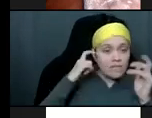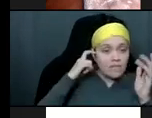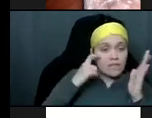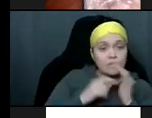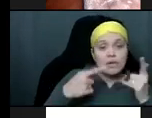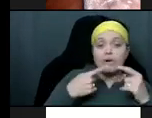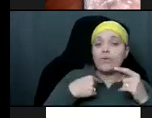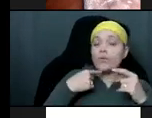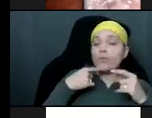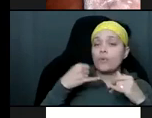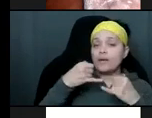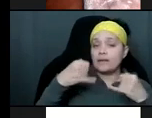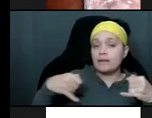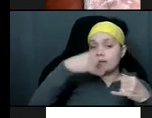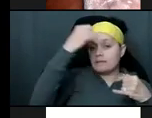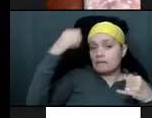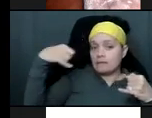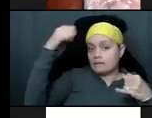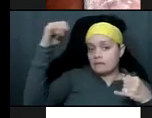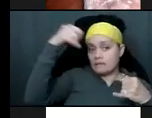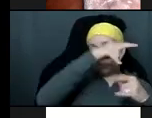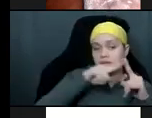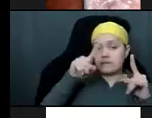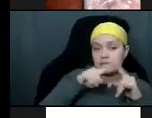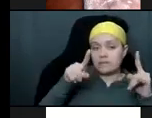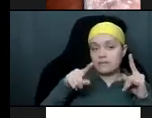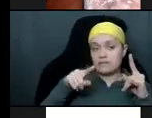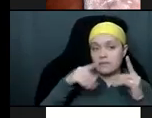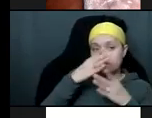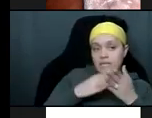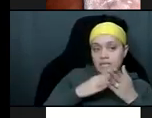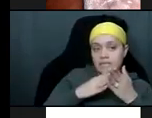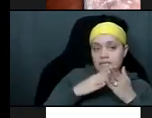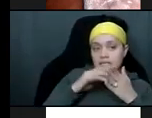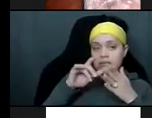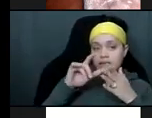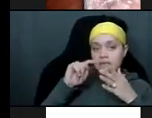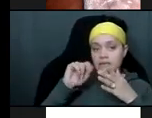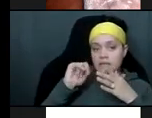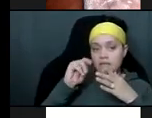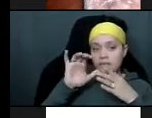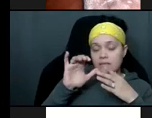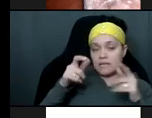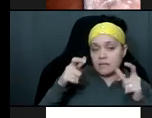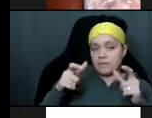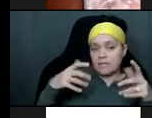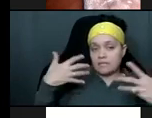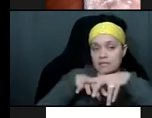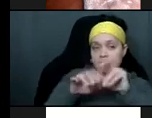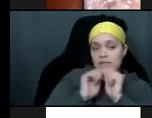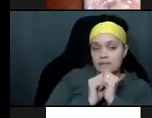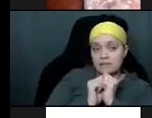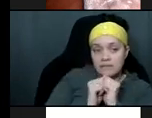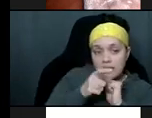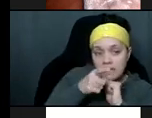red lines on the map where the different continental pieces, all the different tectonic pieces come together.